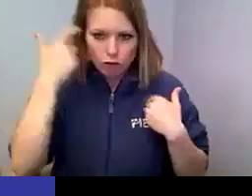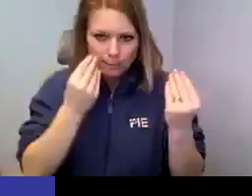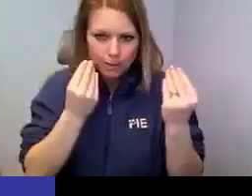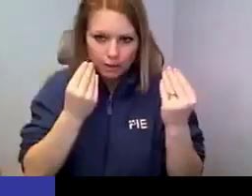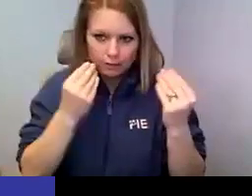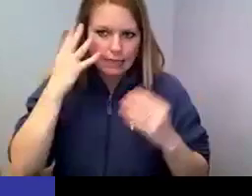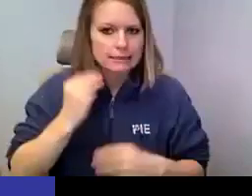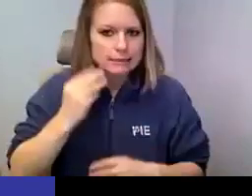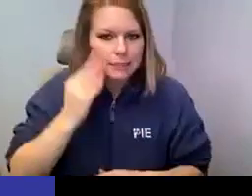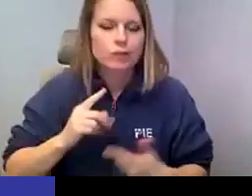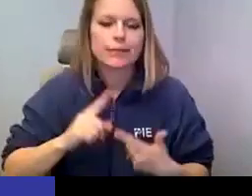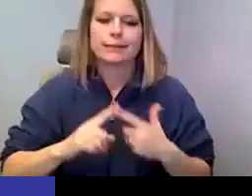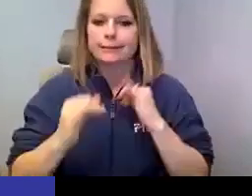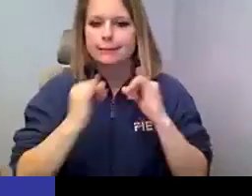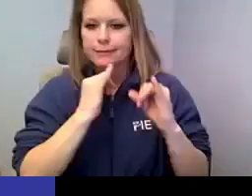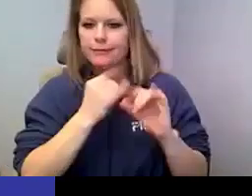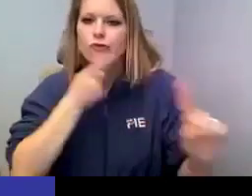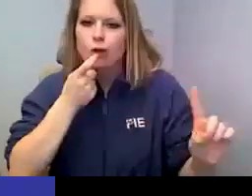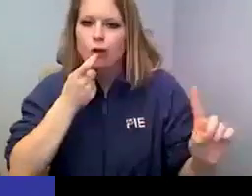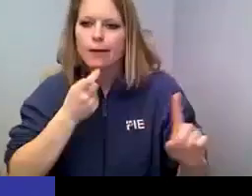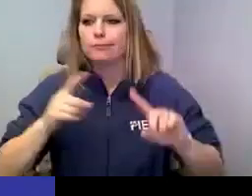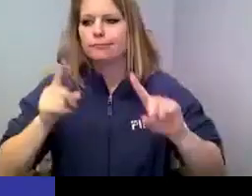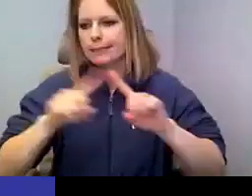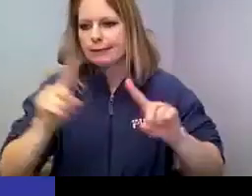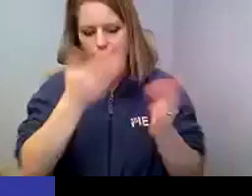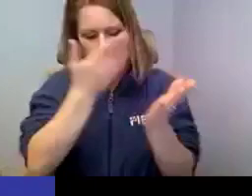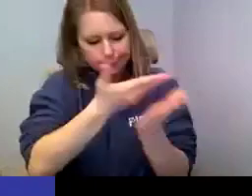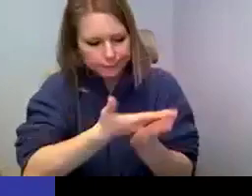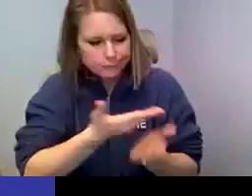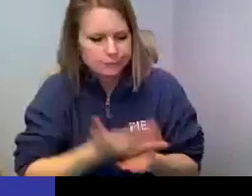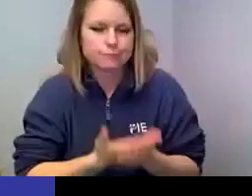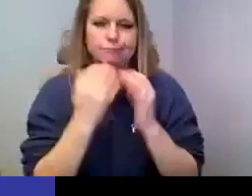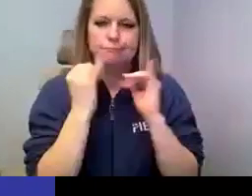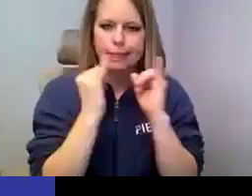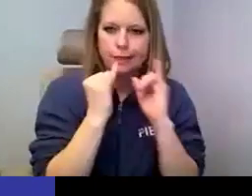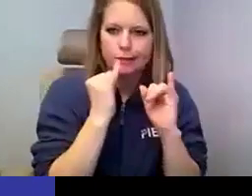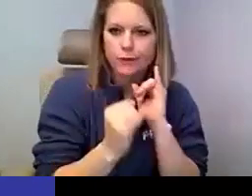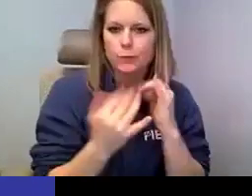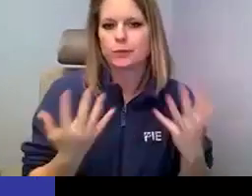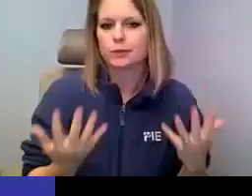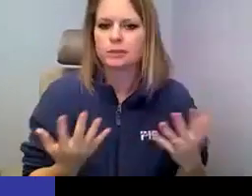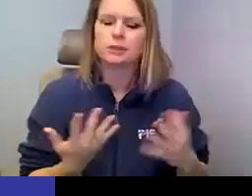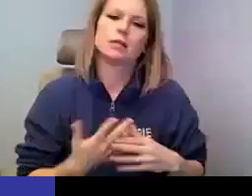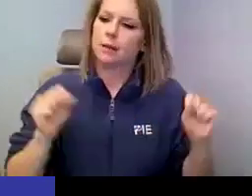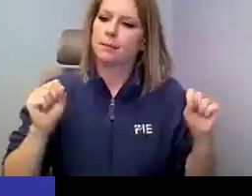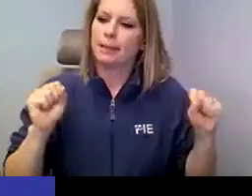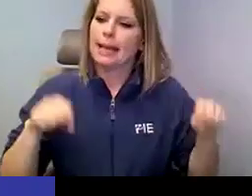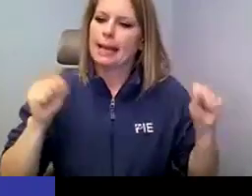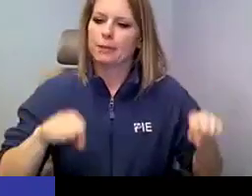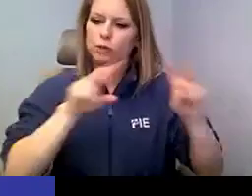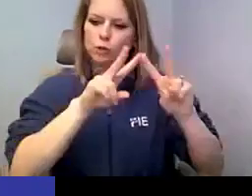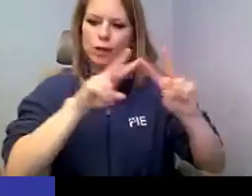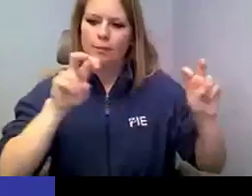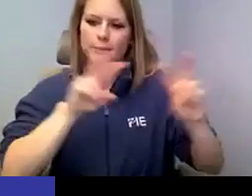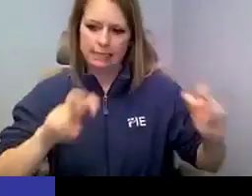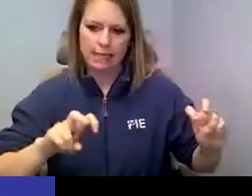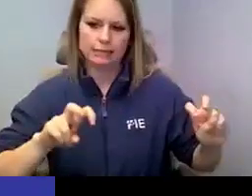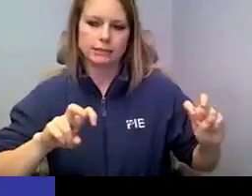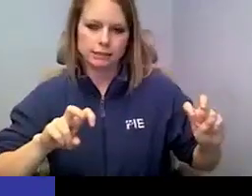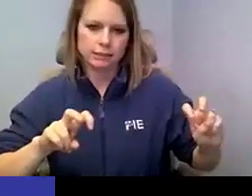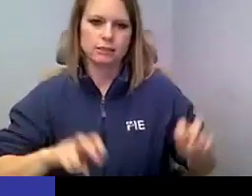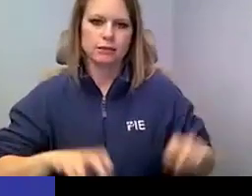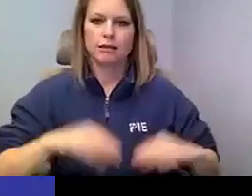review of records. And then you're going to be able to assess sort of the level of trauma response